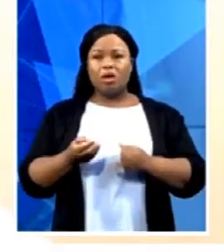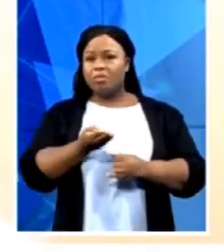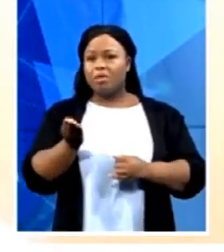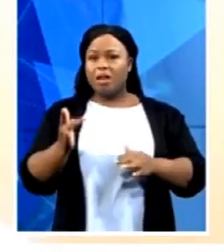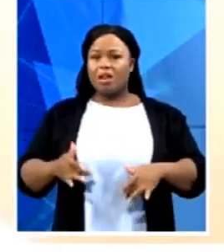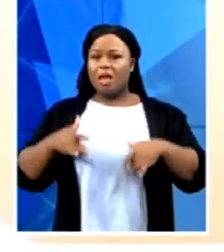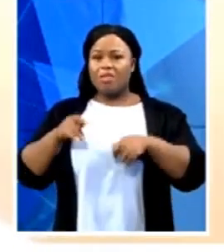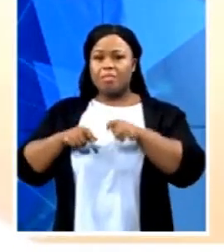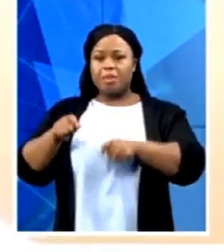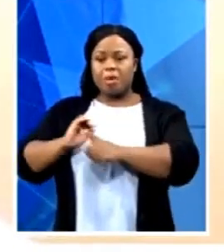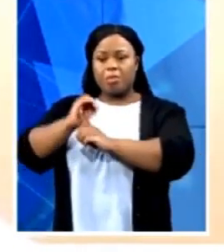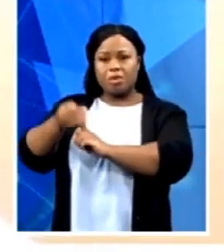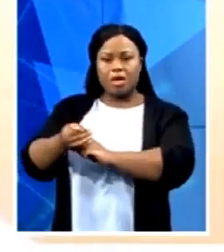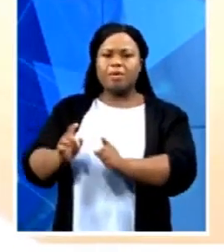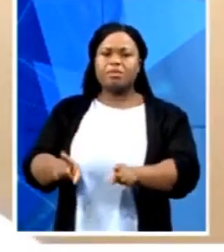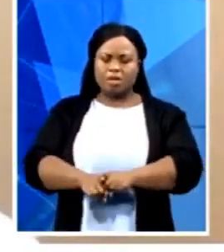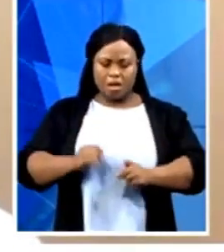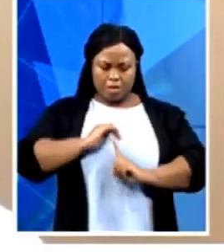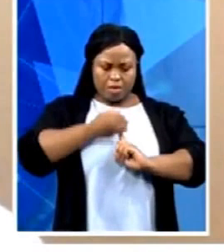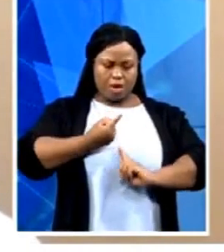because we're also at the highest risk of exposure.